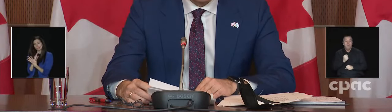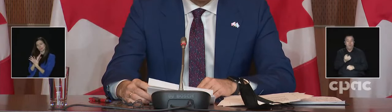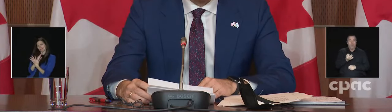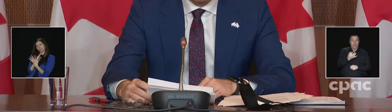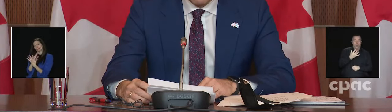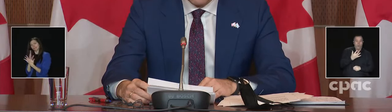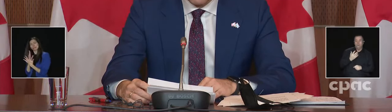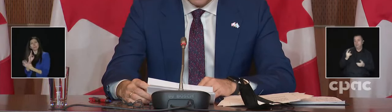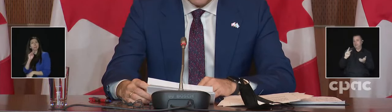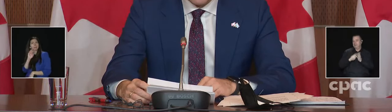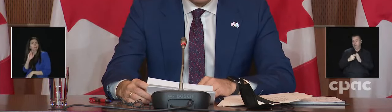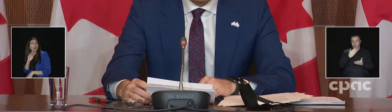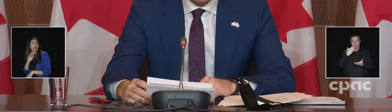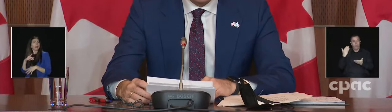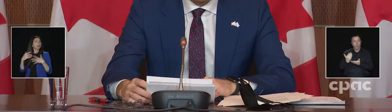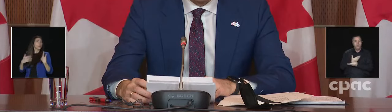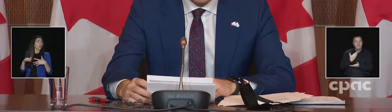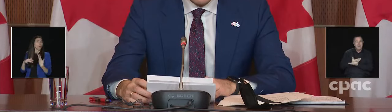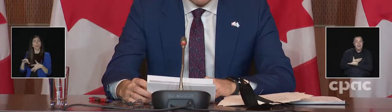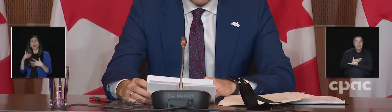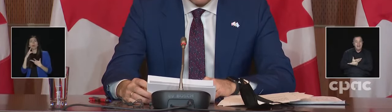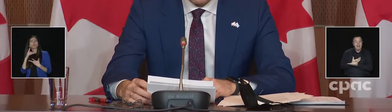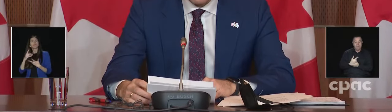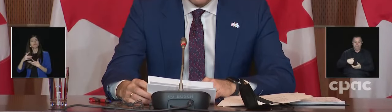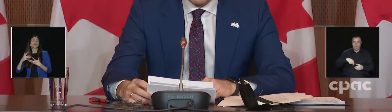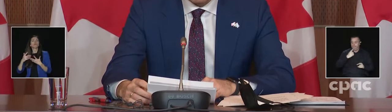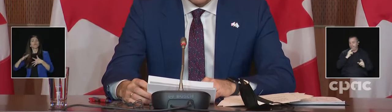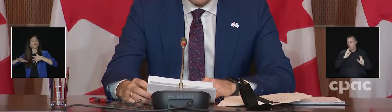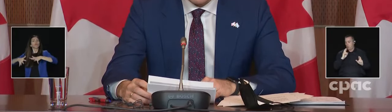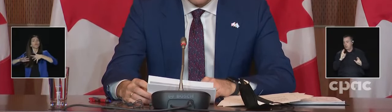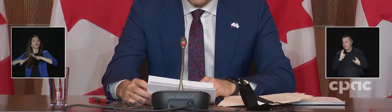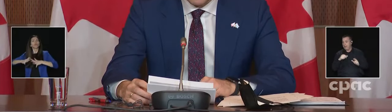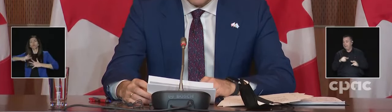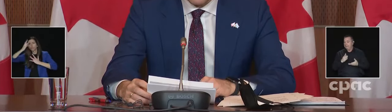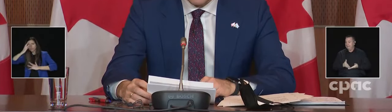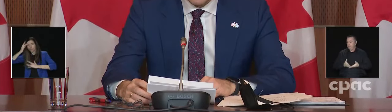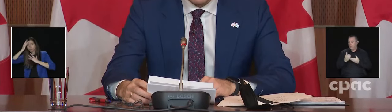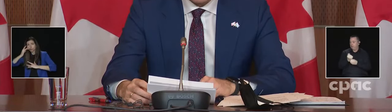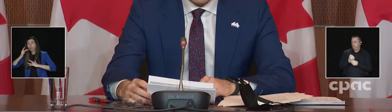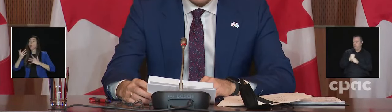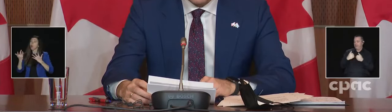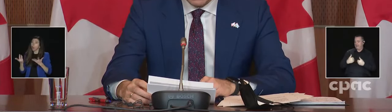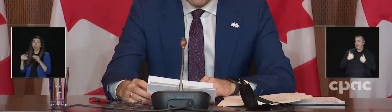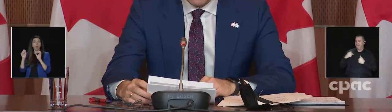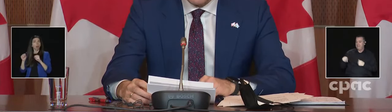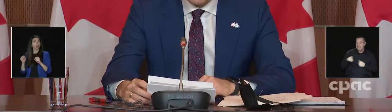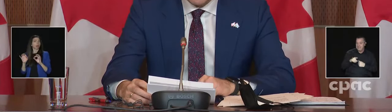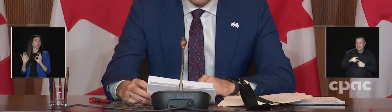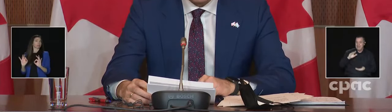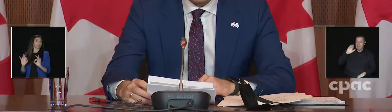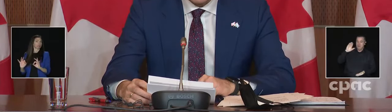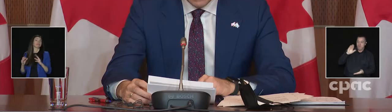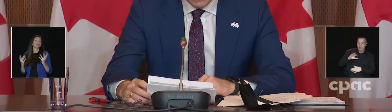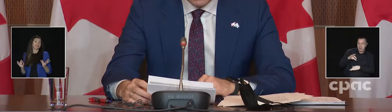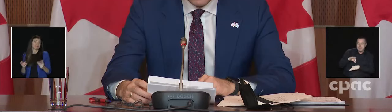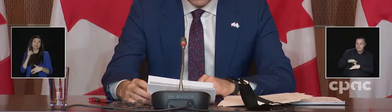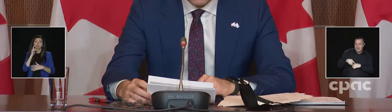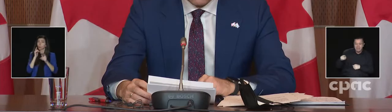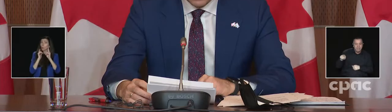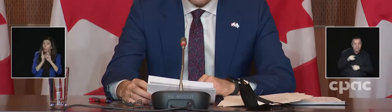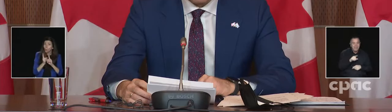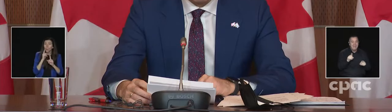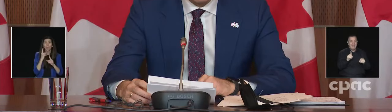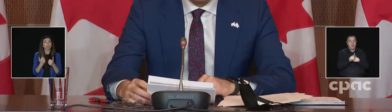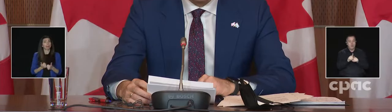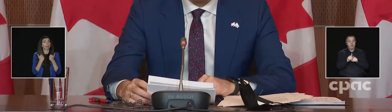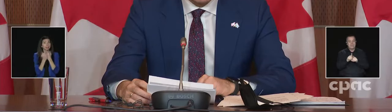Il s'agit d'une bonne nouvelle qui, nous l'espérons, contribuera à sauver des vies à réduire la maladie et à alléger